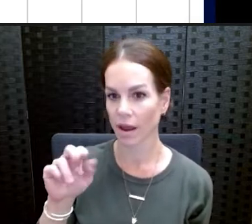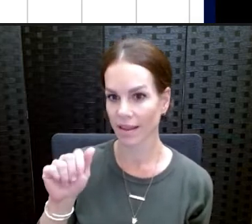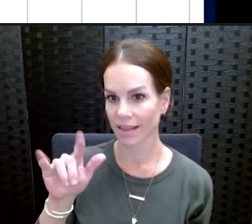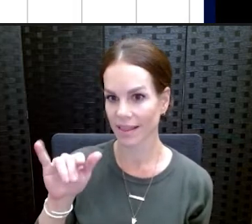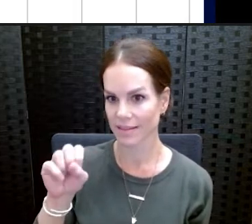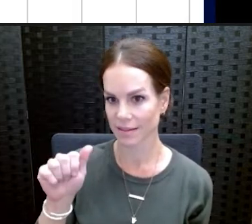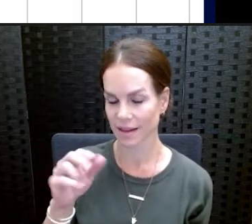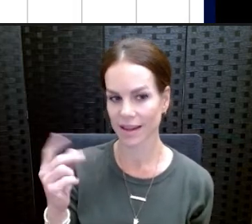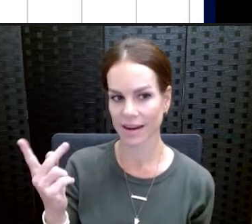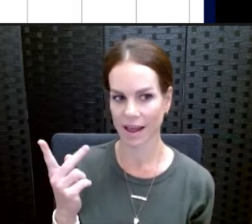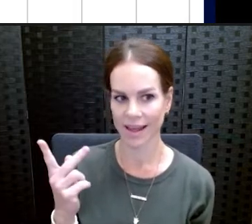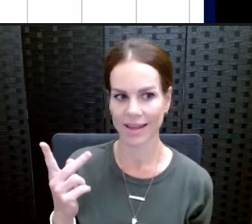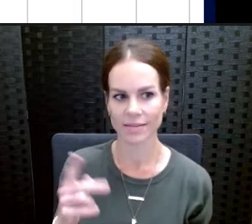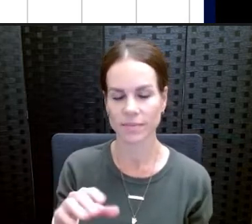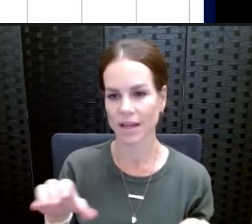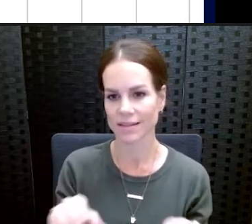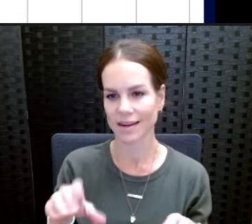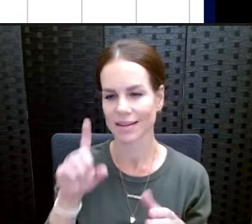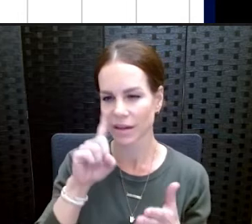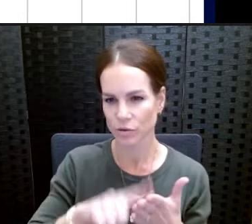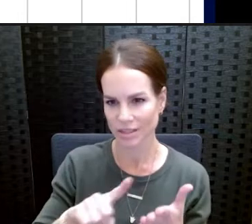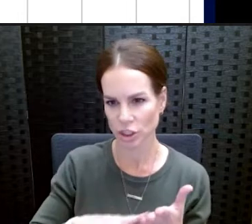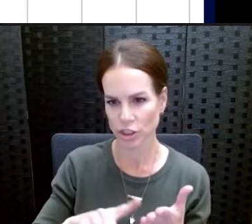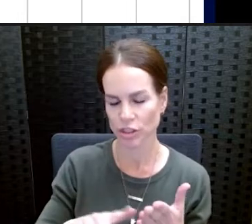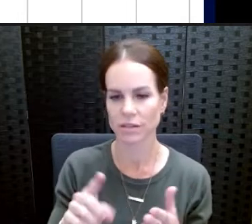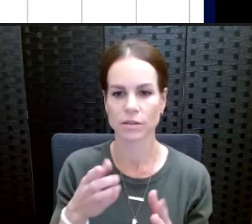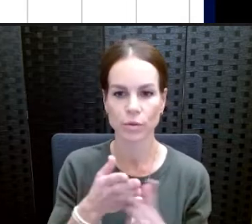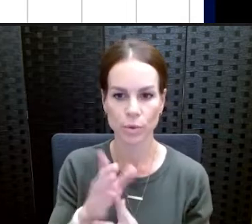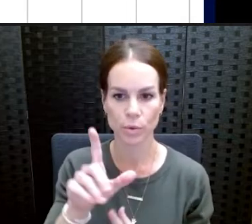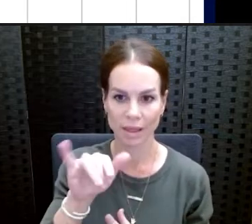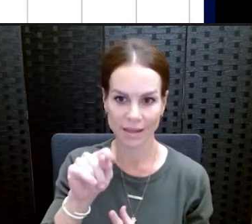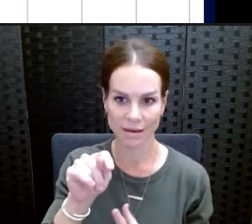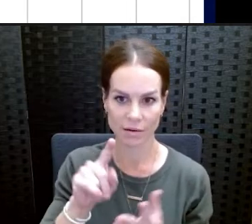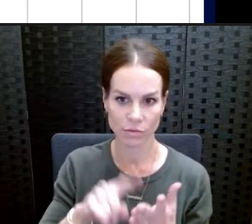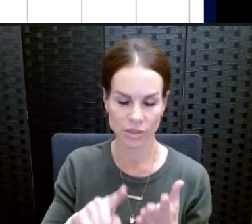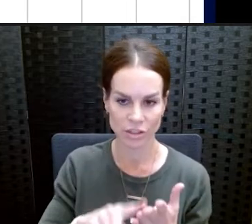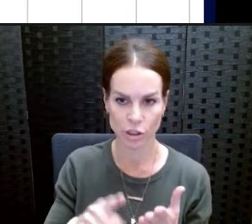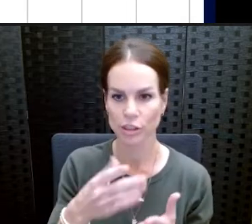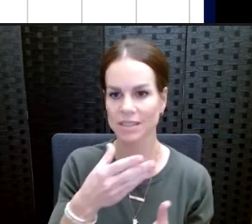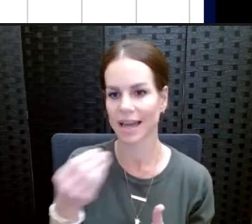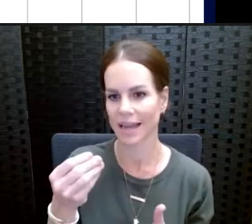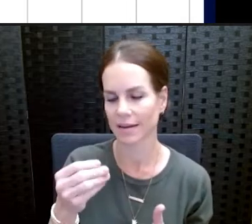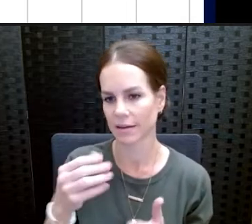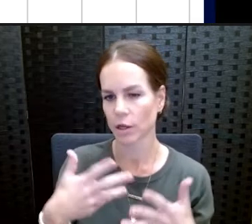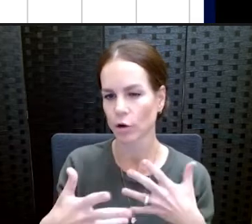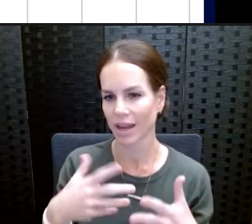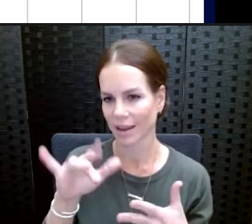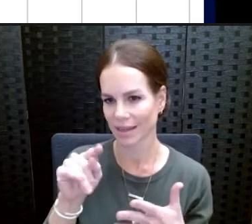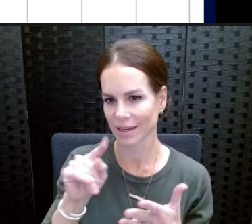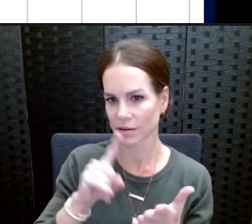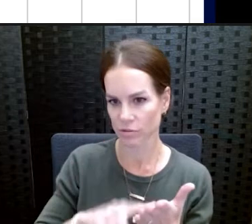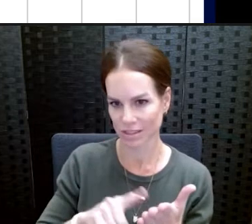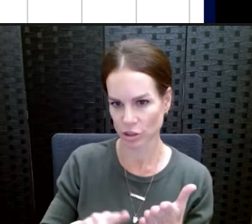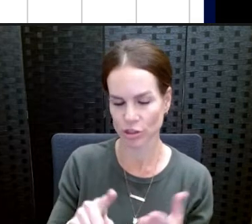Okay, so Analisa and I, we did some research,